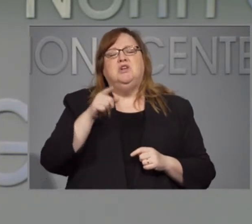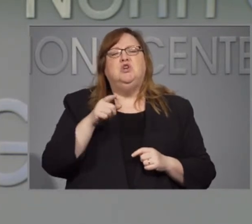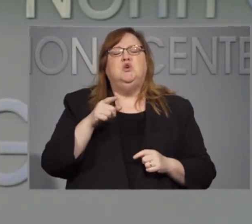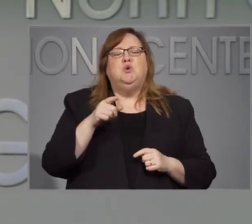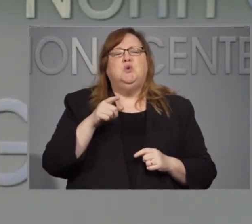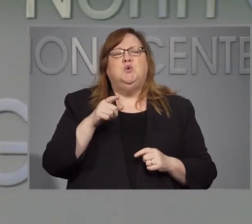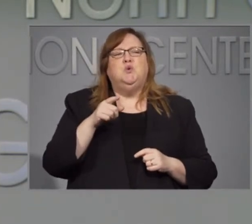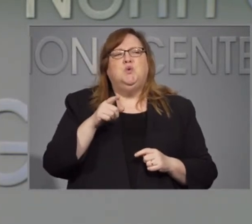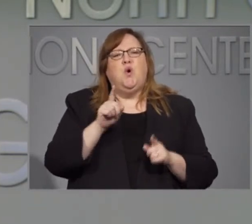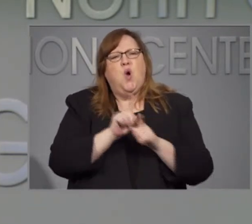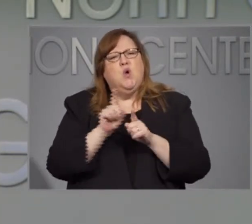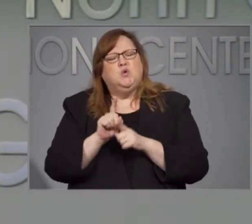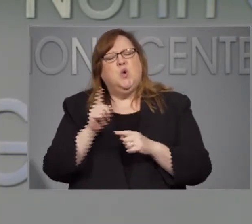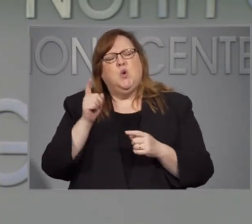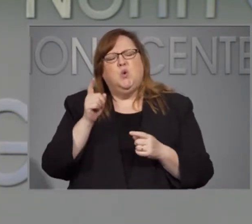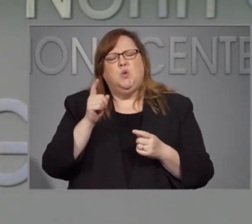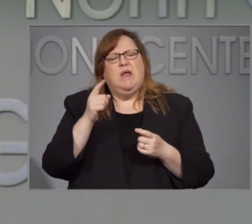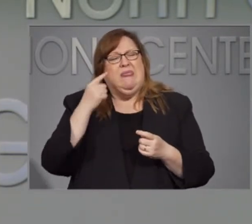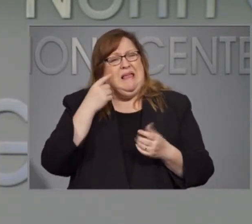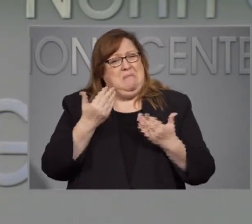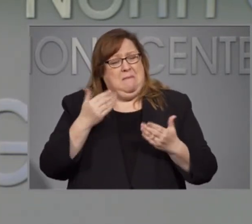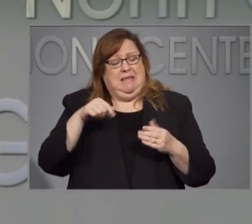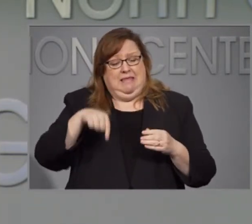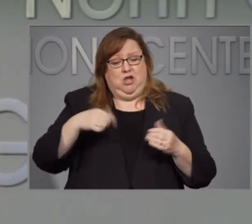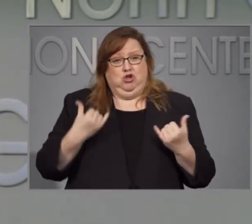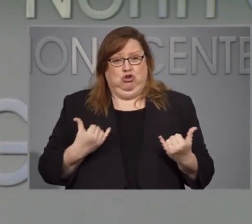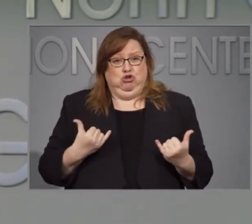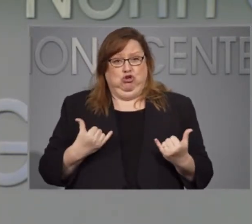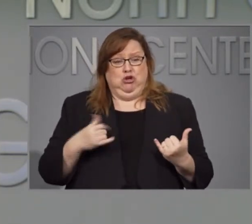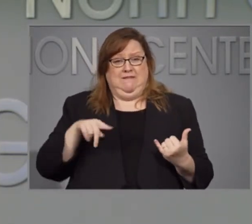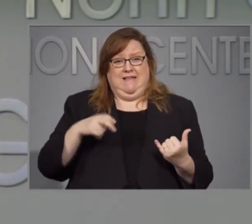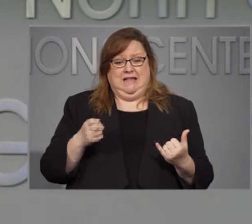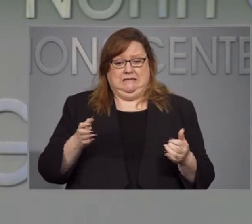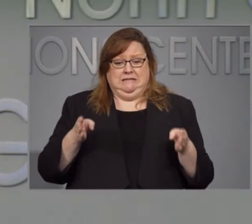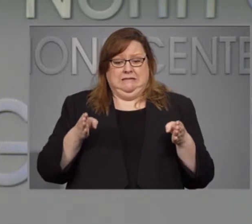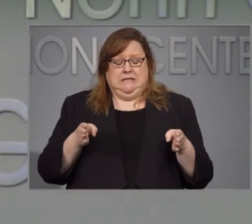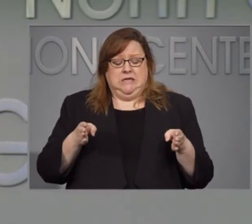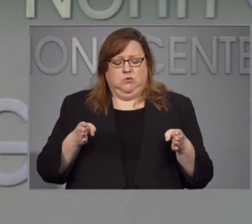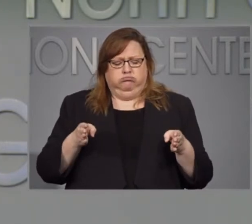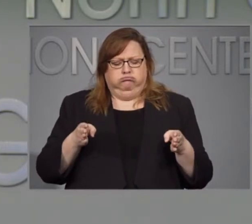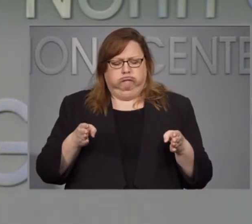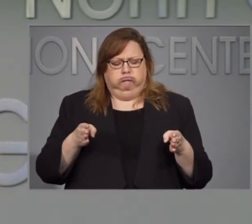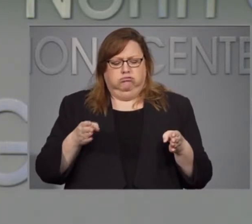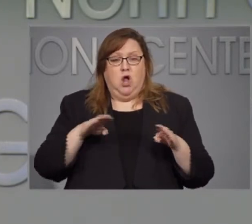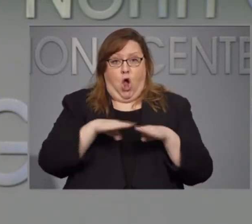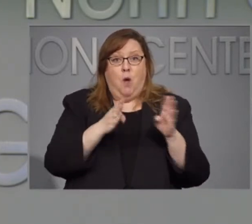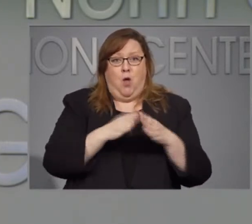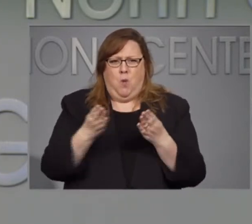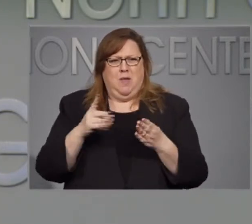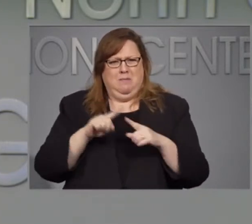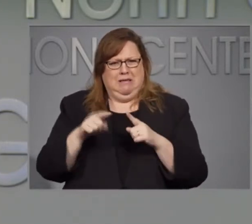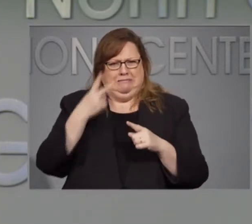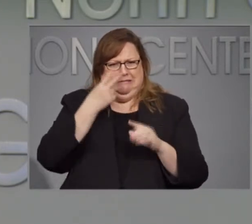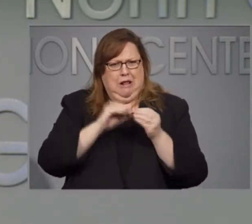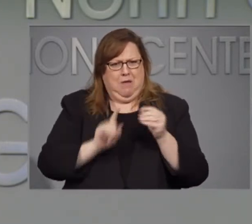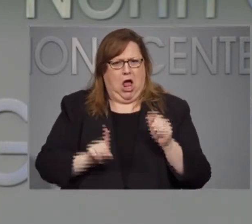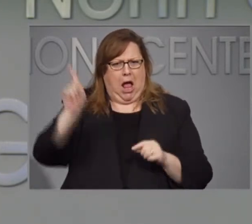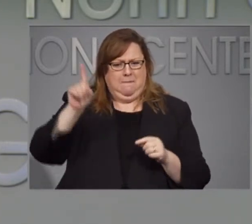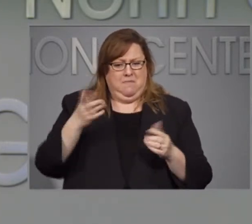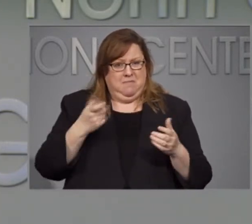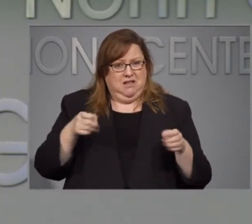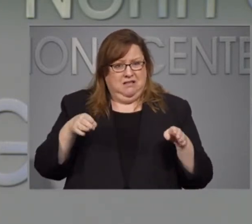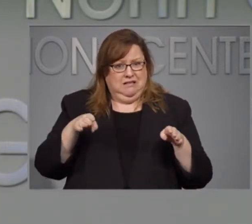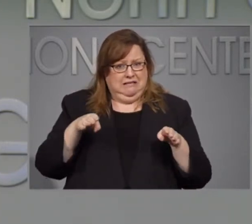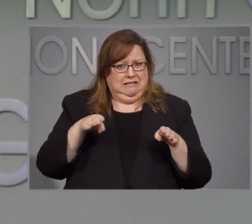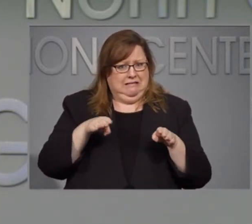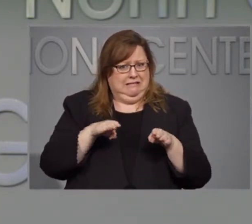So I was hoping you could just give me a straight answer on whether, on which direction you're leaning towards right now. Do you generally feel that things should be